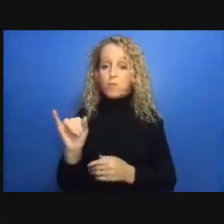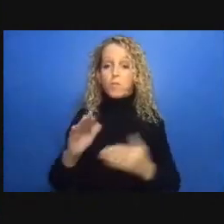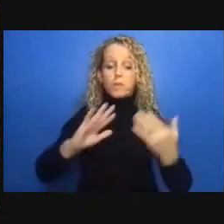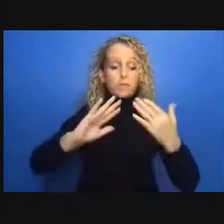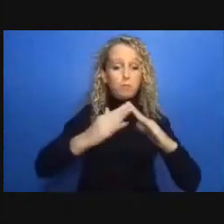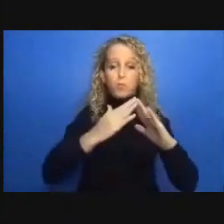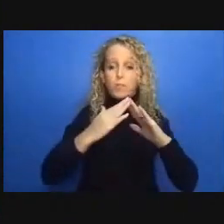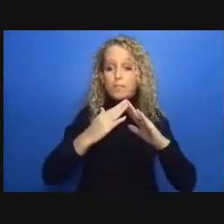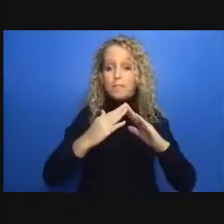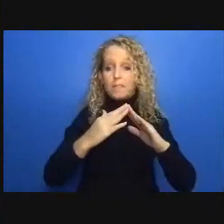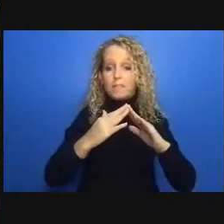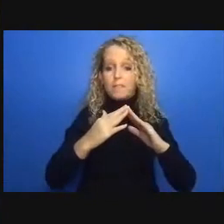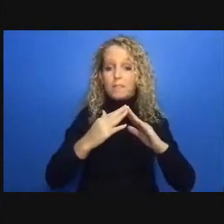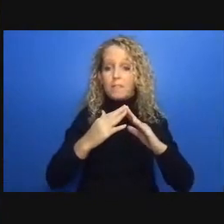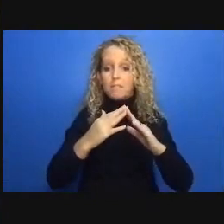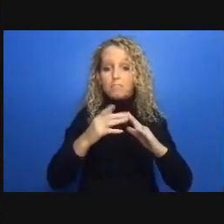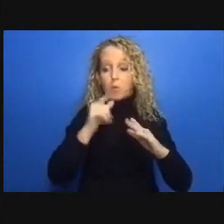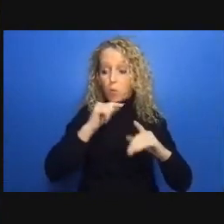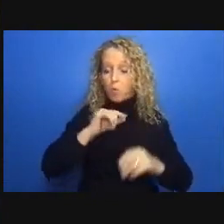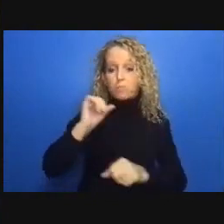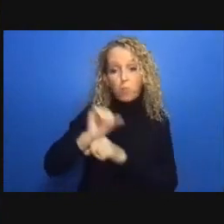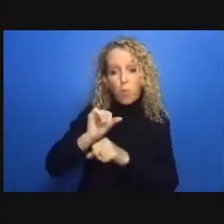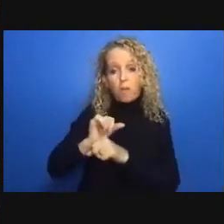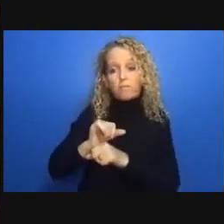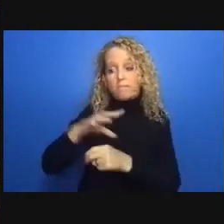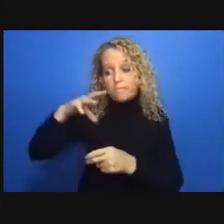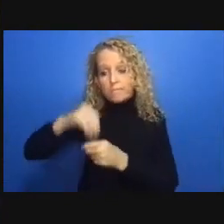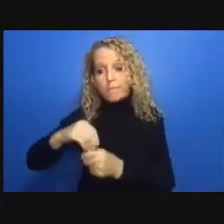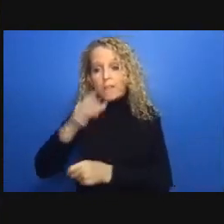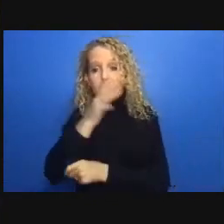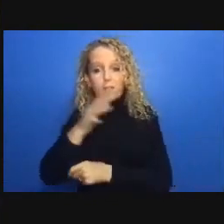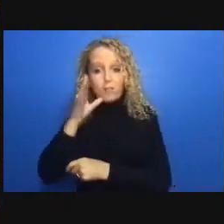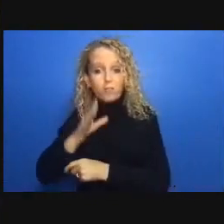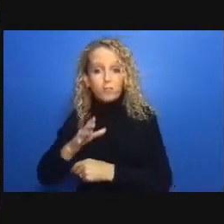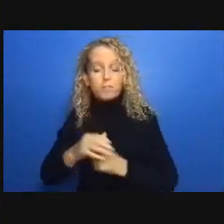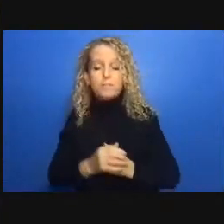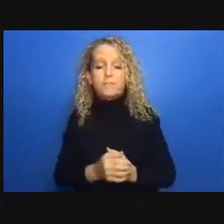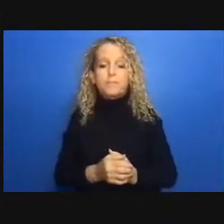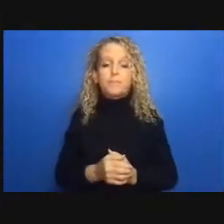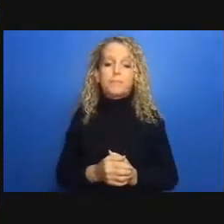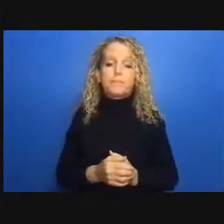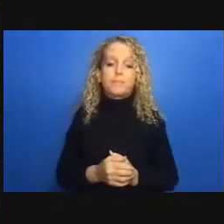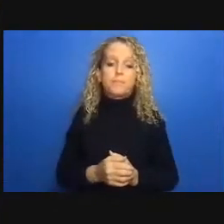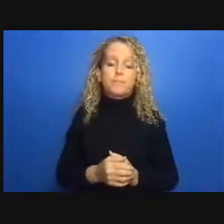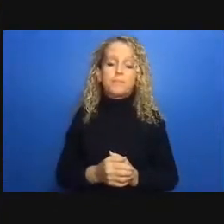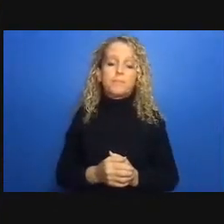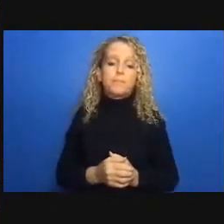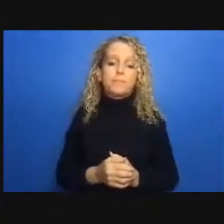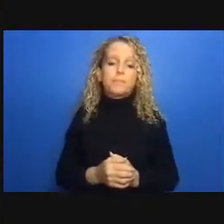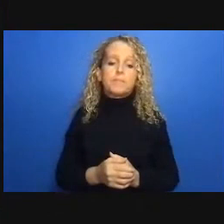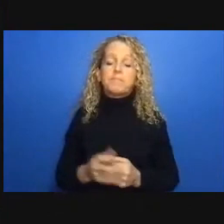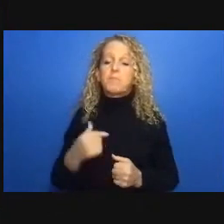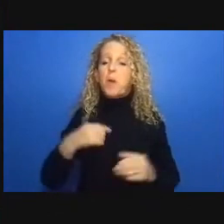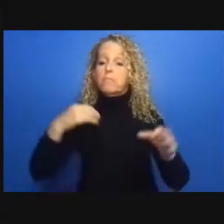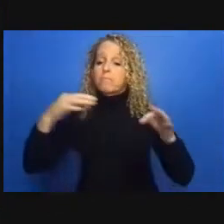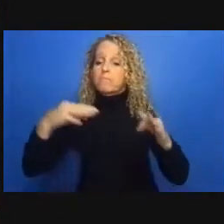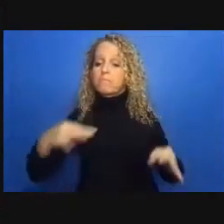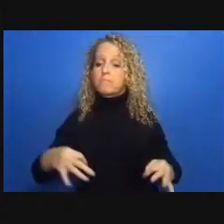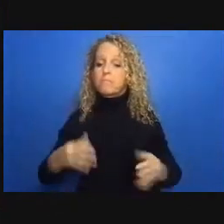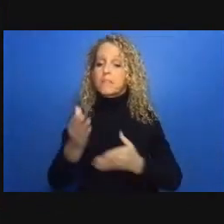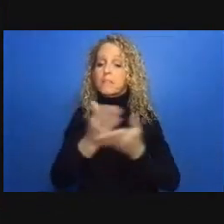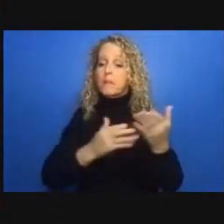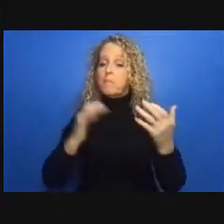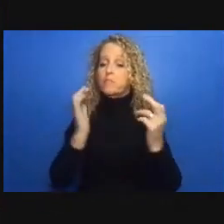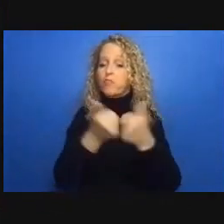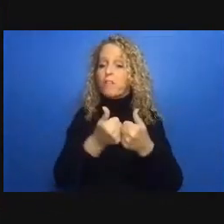having employment in rural areas. So I mentioned some of the challenges that we've seen, and of course, it's